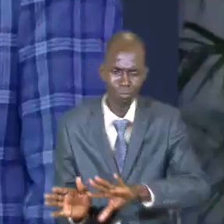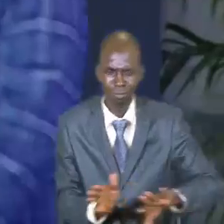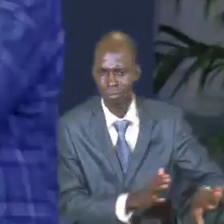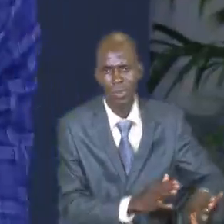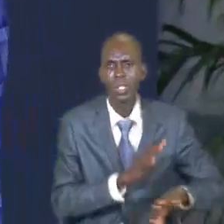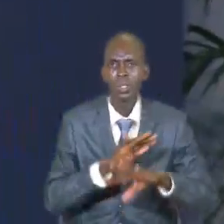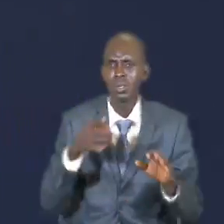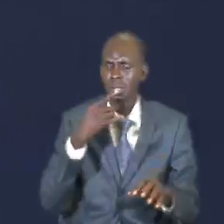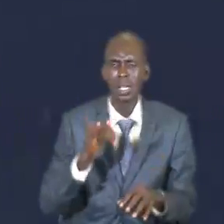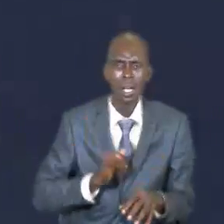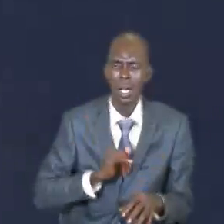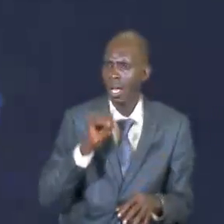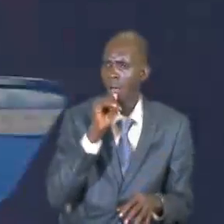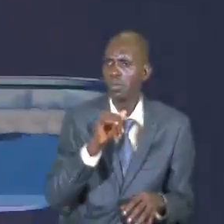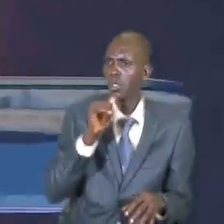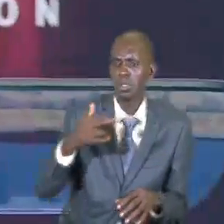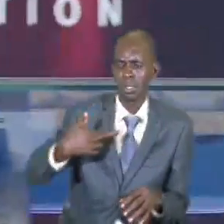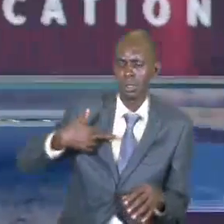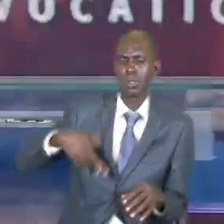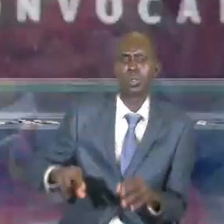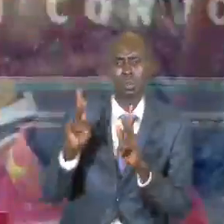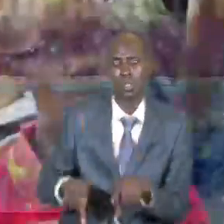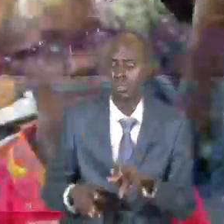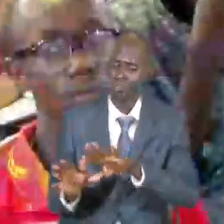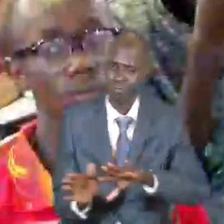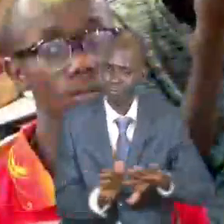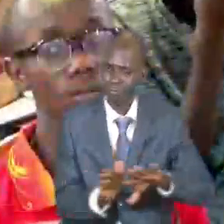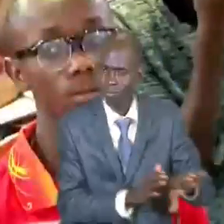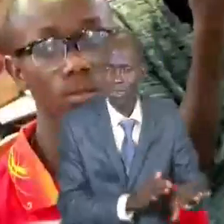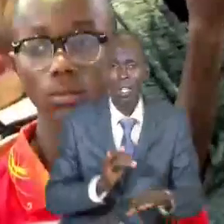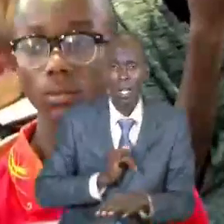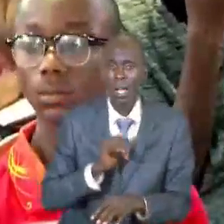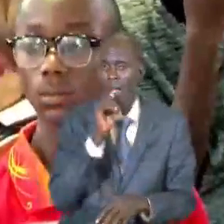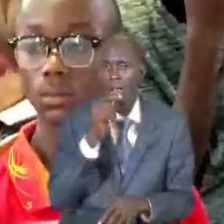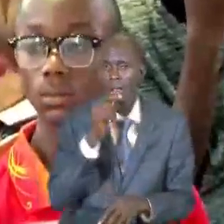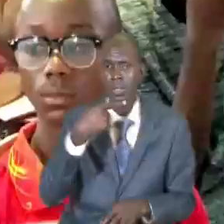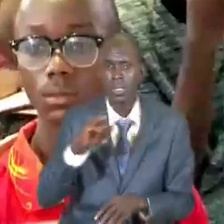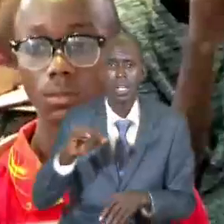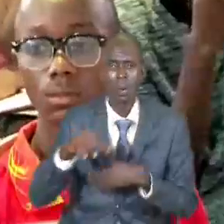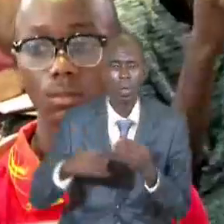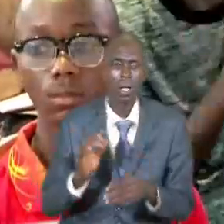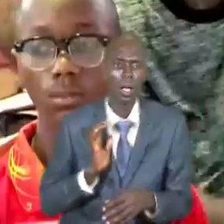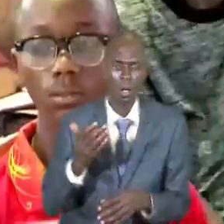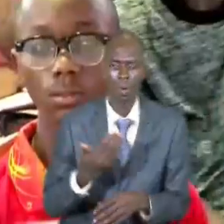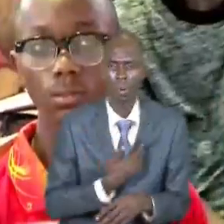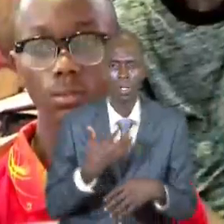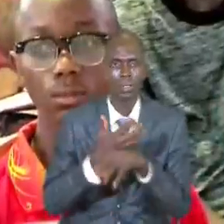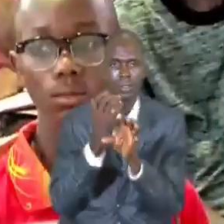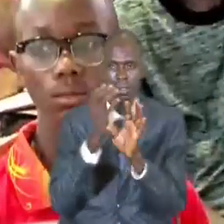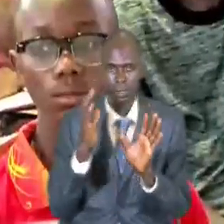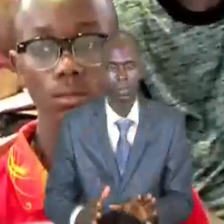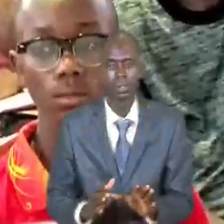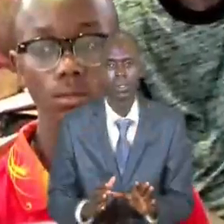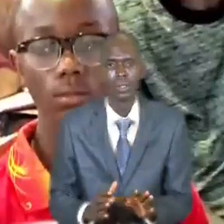talking about that. I'm talking about our Creator. Look at that watch in your hand. Somebody made that